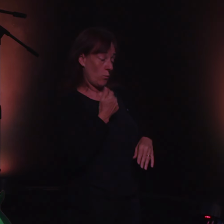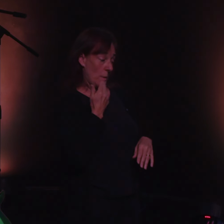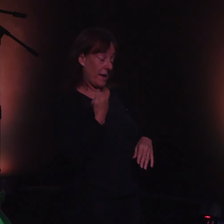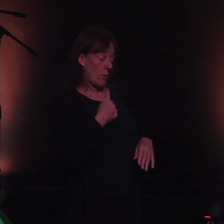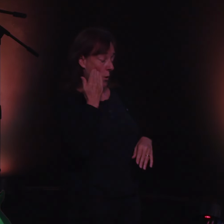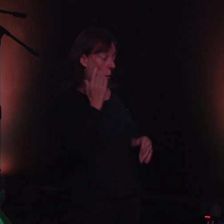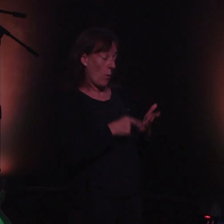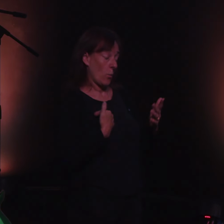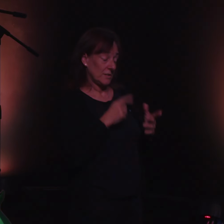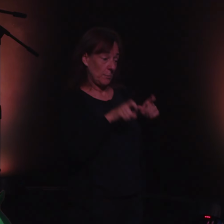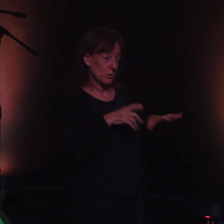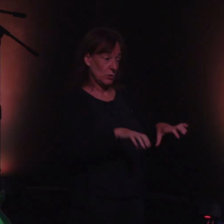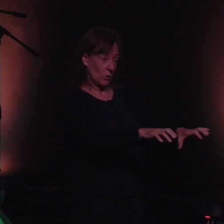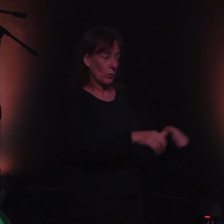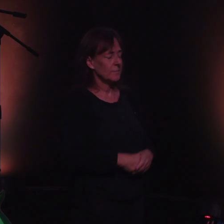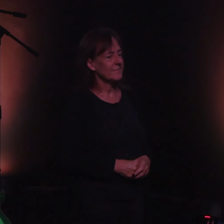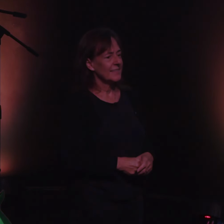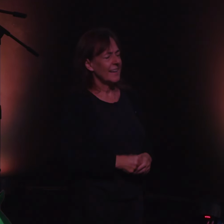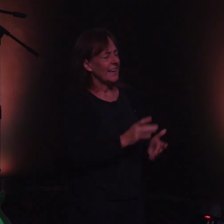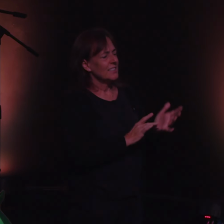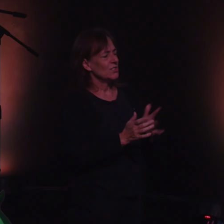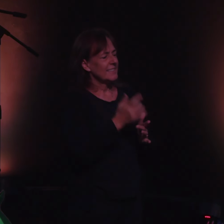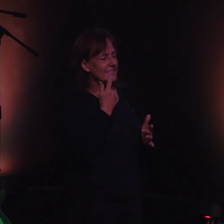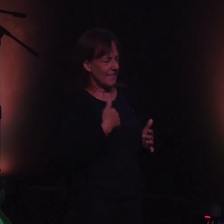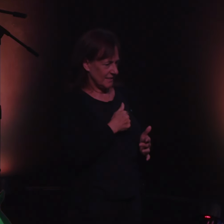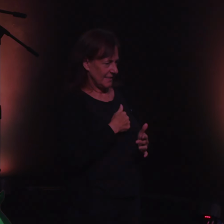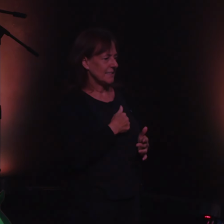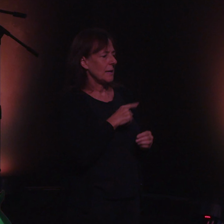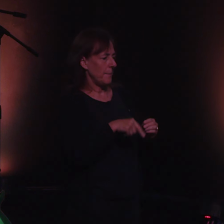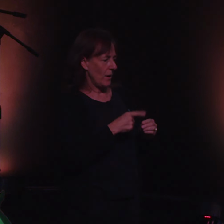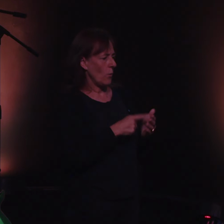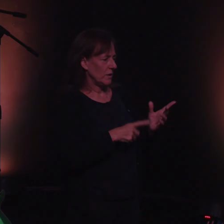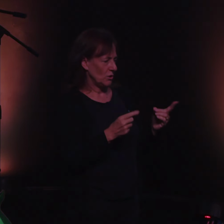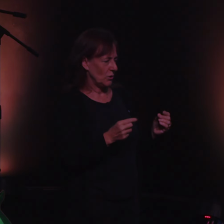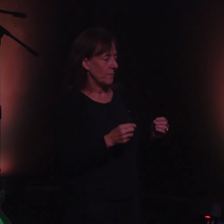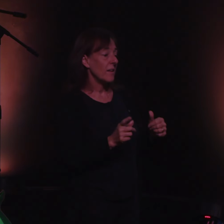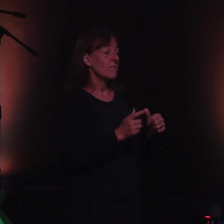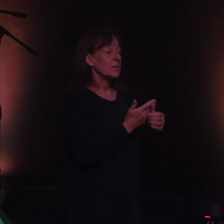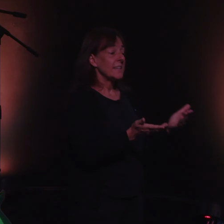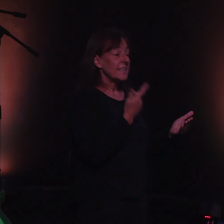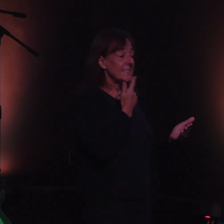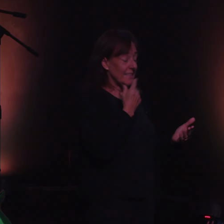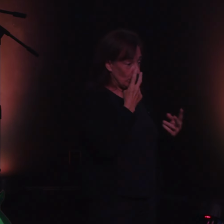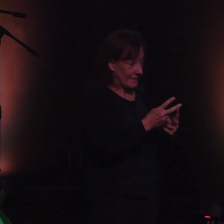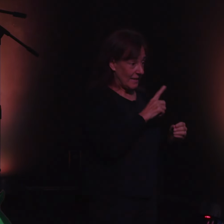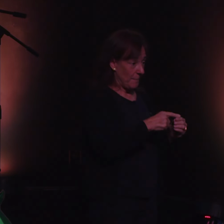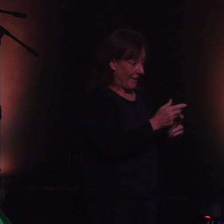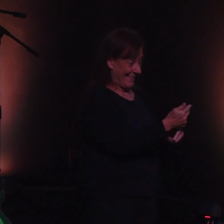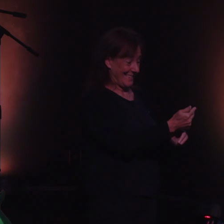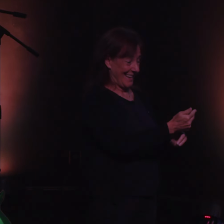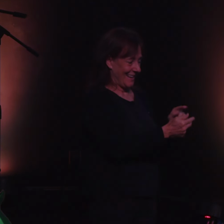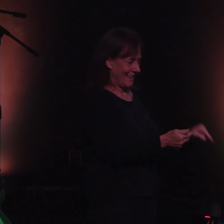to be doing. And Jesus tells us about that. So the first thing that we see about the